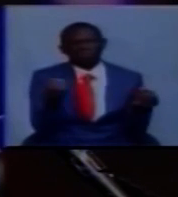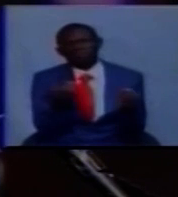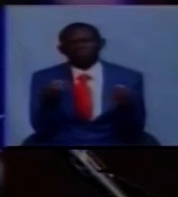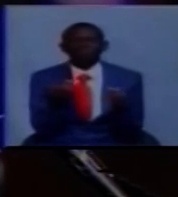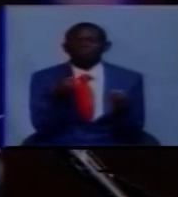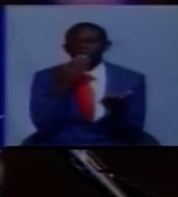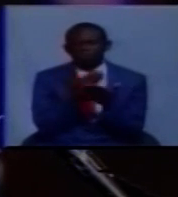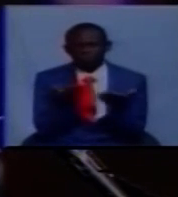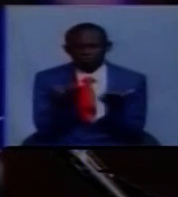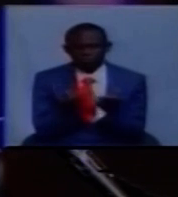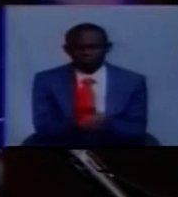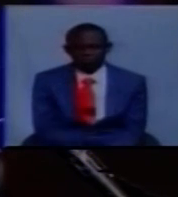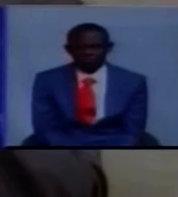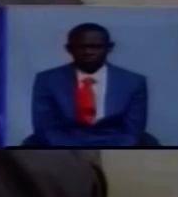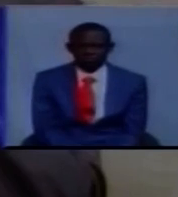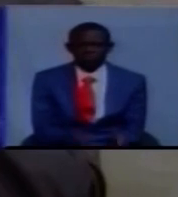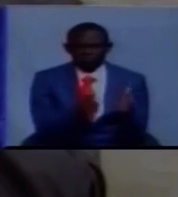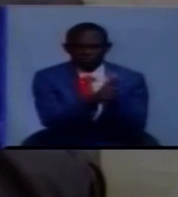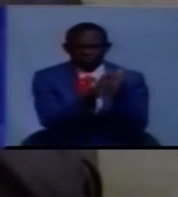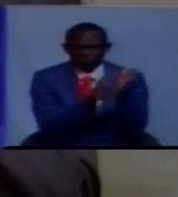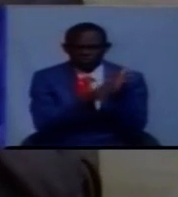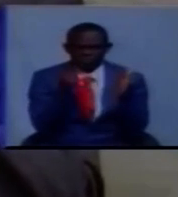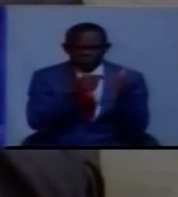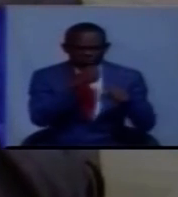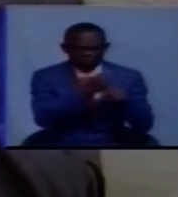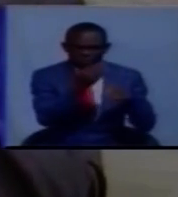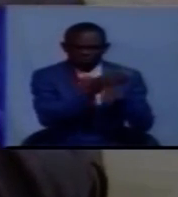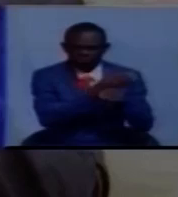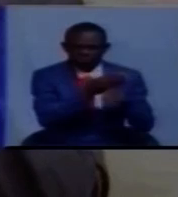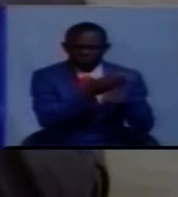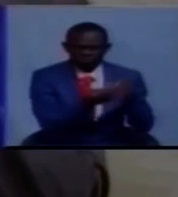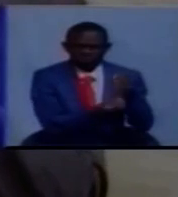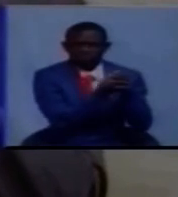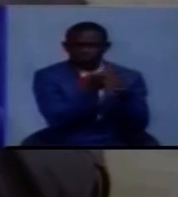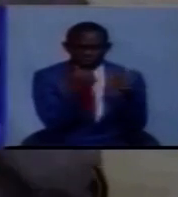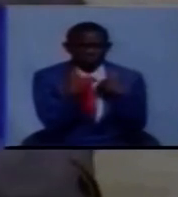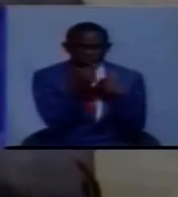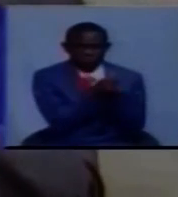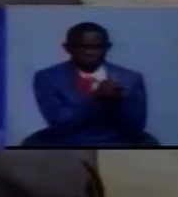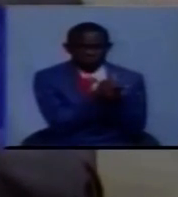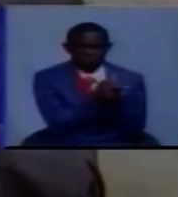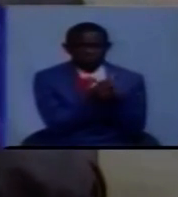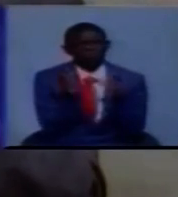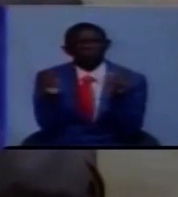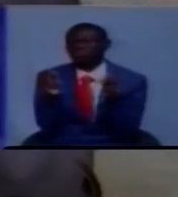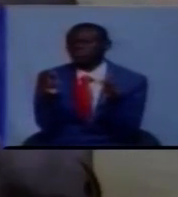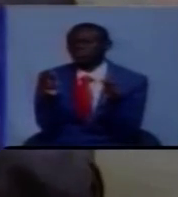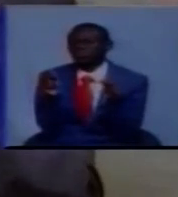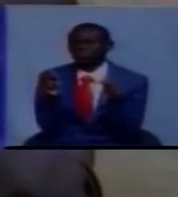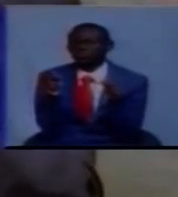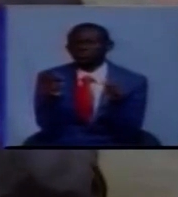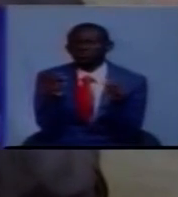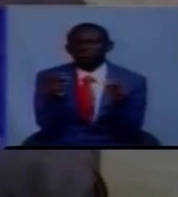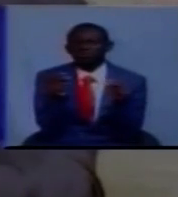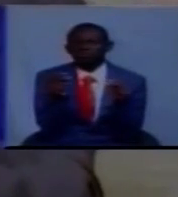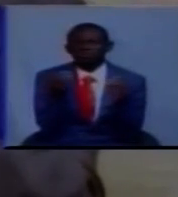business upwards? Not at all. It is like, you see, it's A lot of people are saying then in this case we